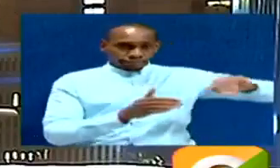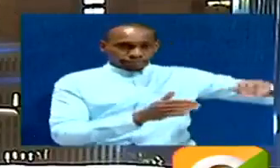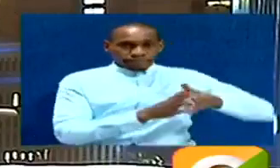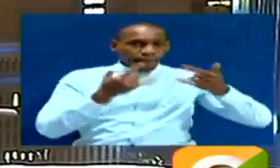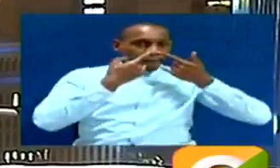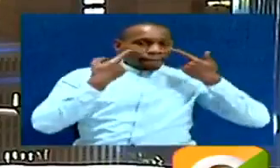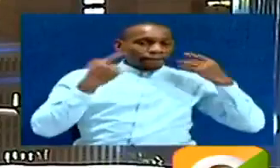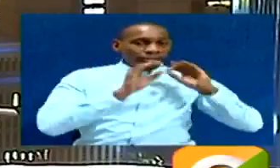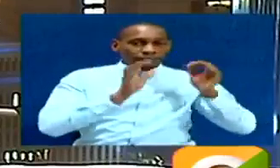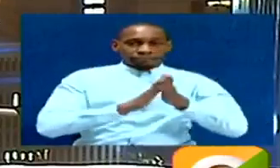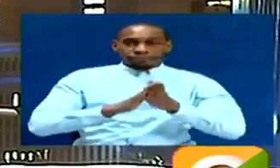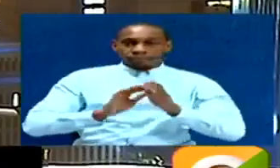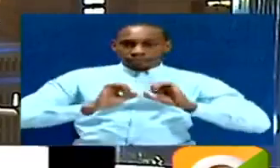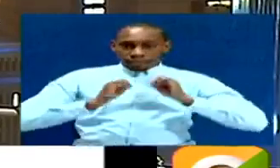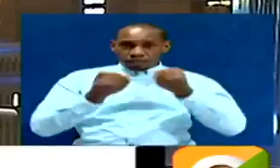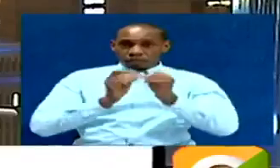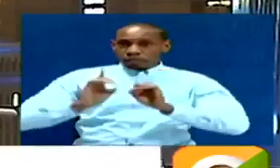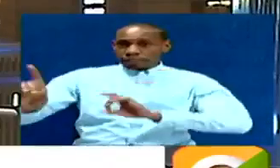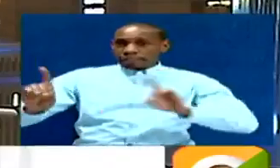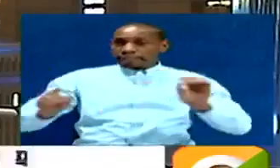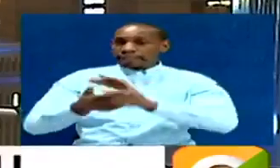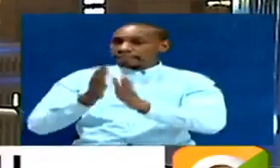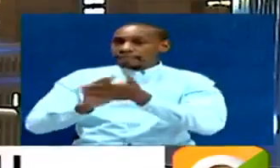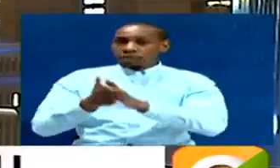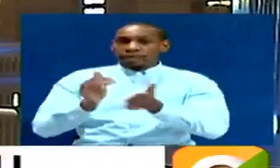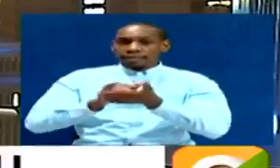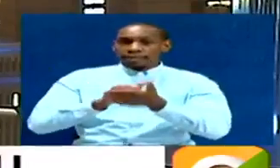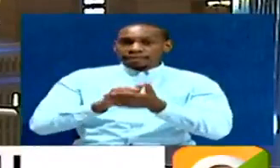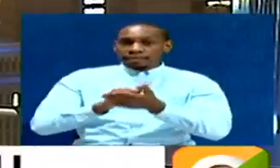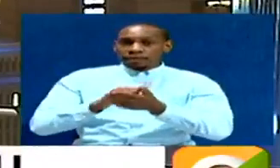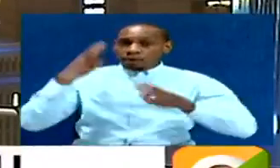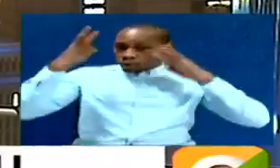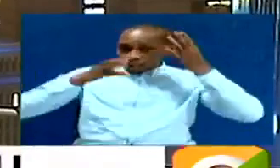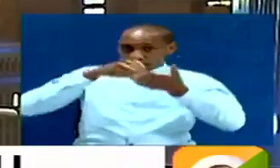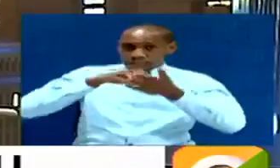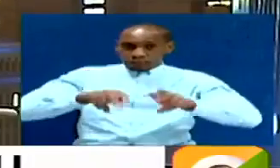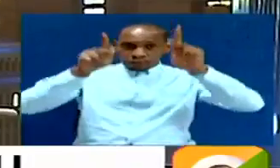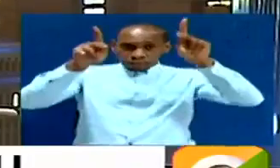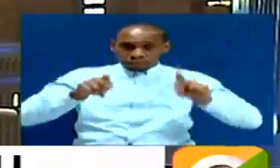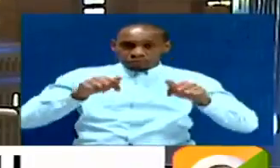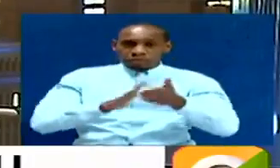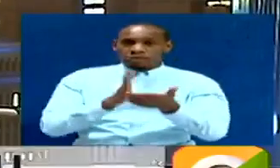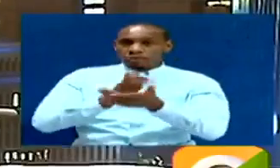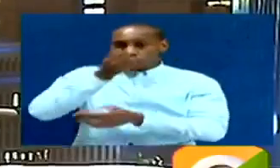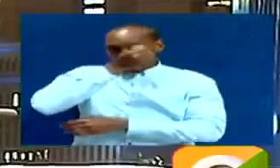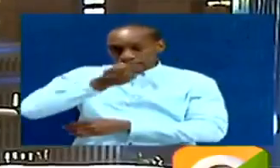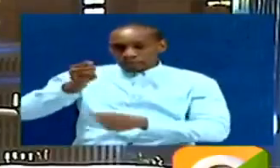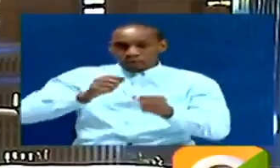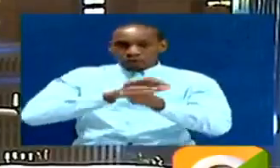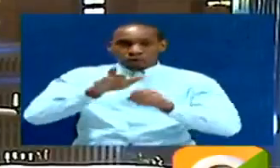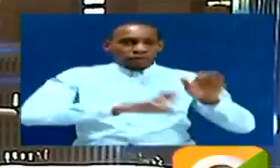no masks and no social distancing. That was the grim picture in Kisumu today, in total disregard to